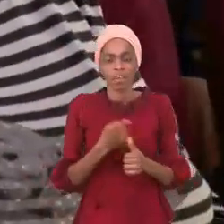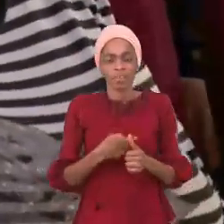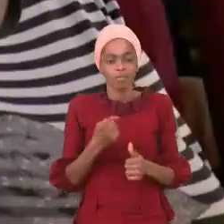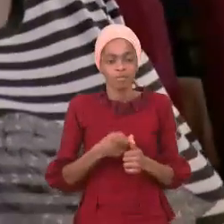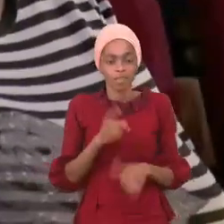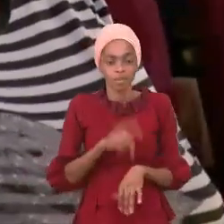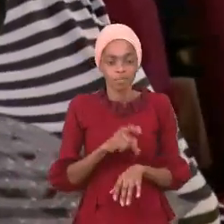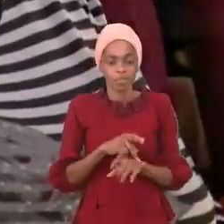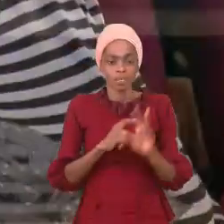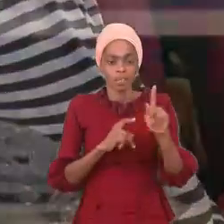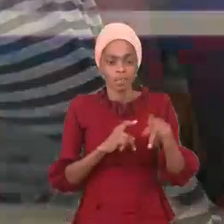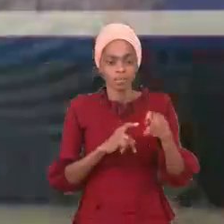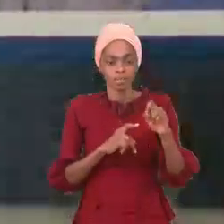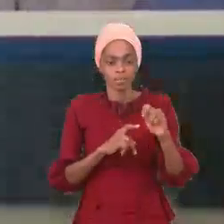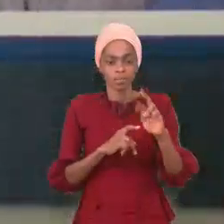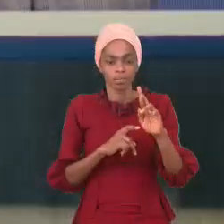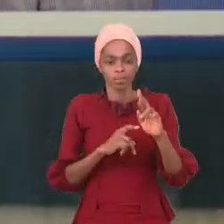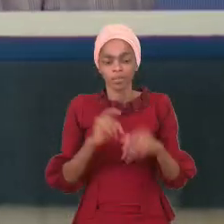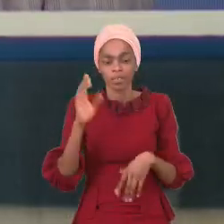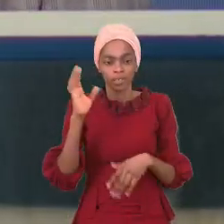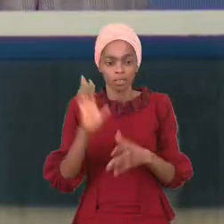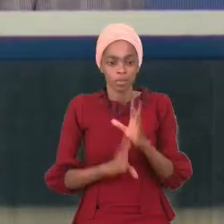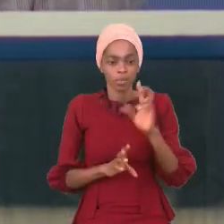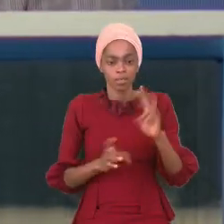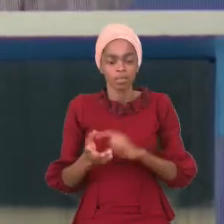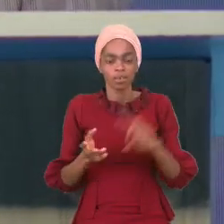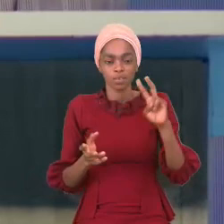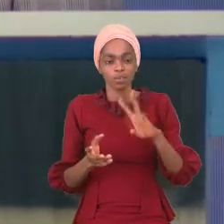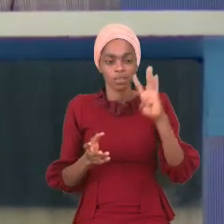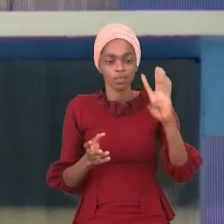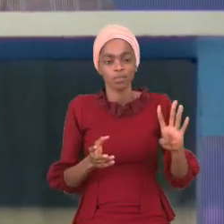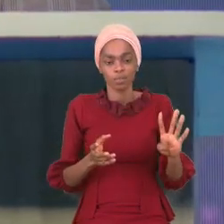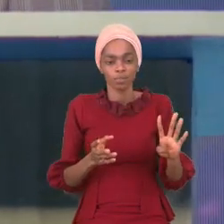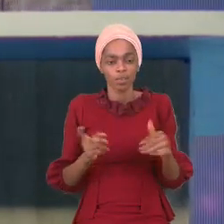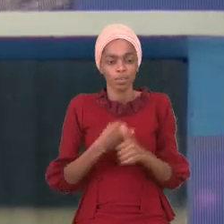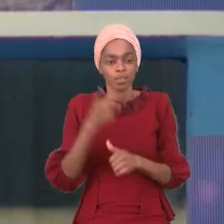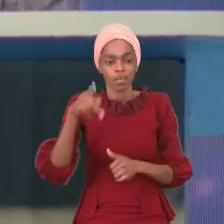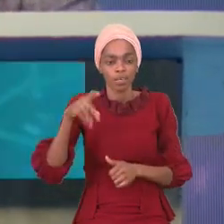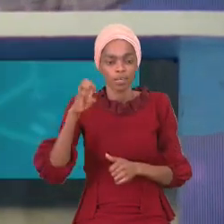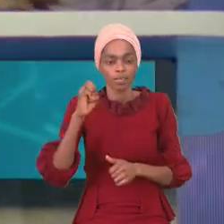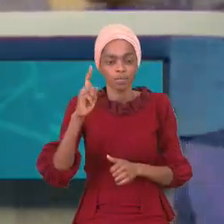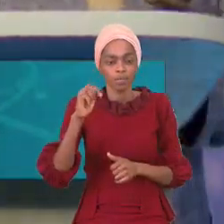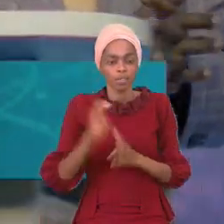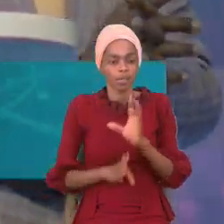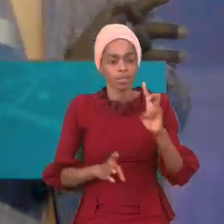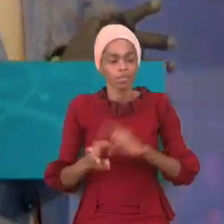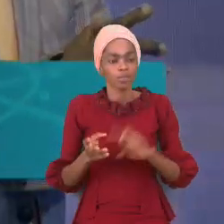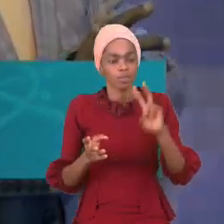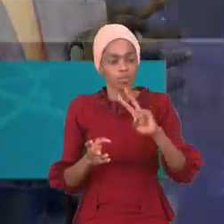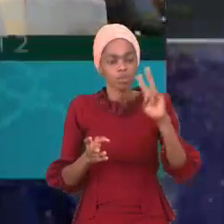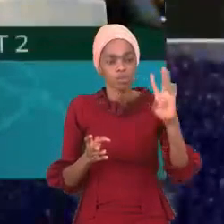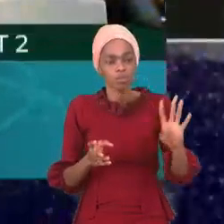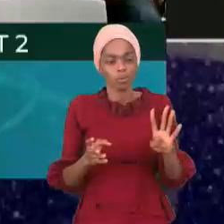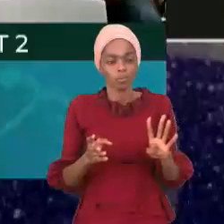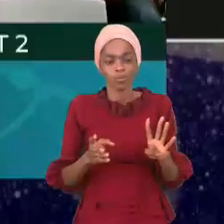chapter 2, and I'm reading from verse 24. 1 Peter chapter 2, we're looking at verse